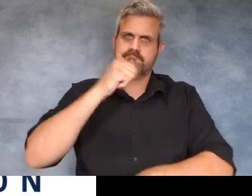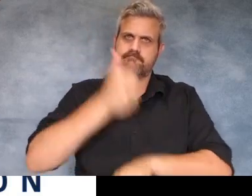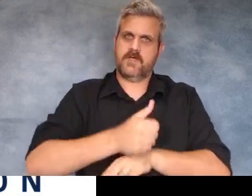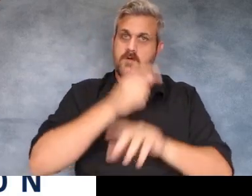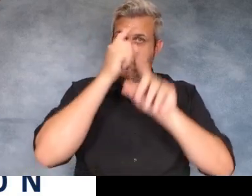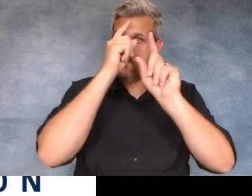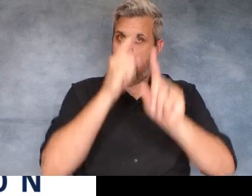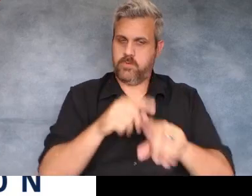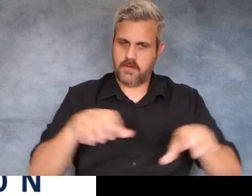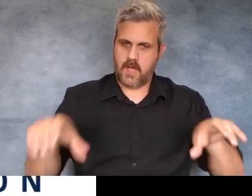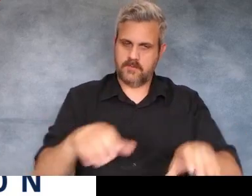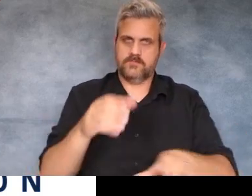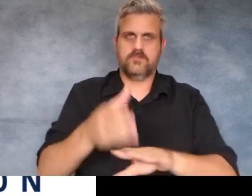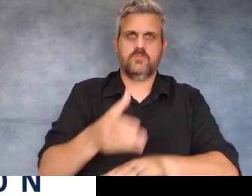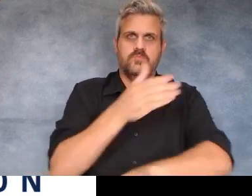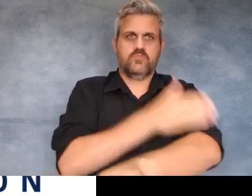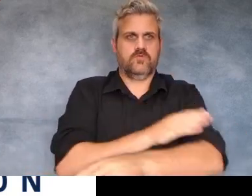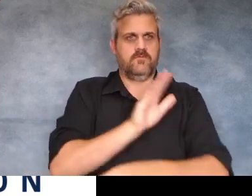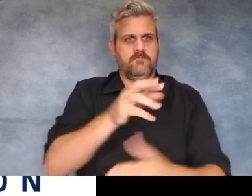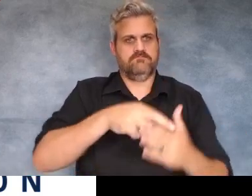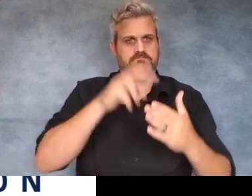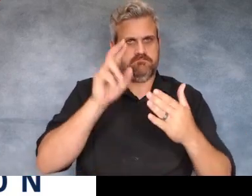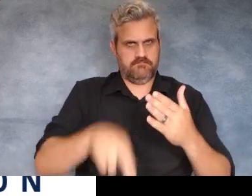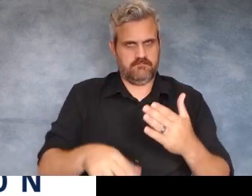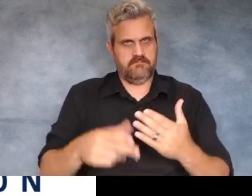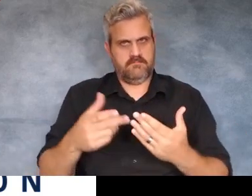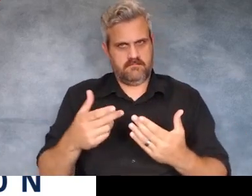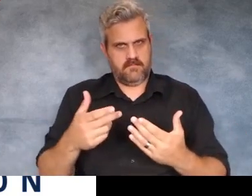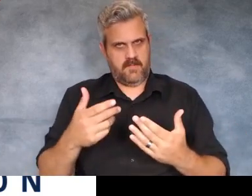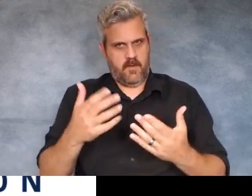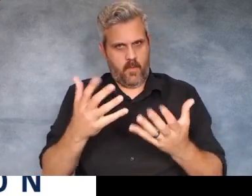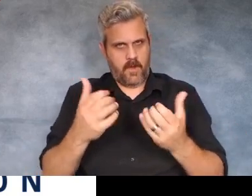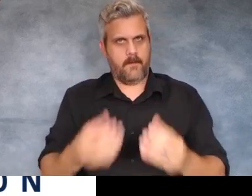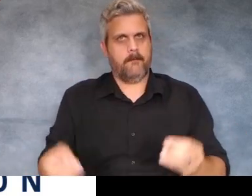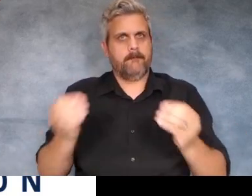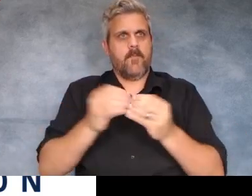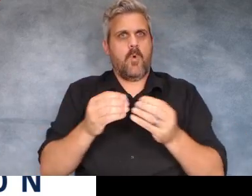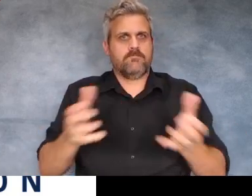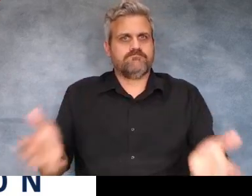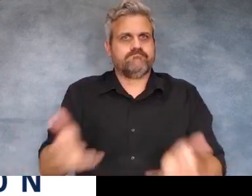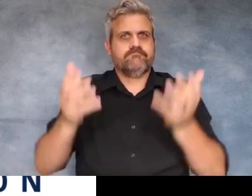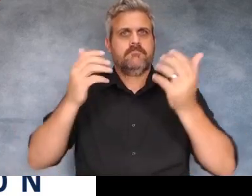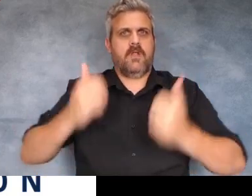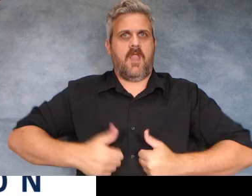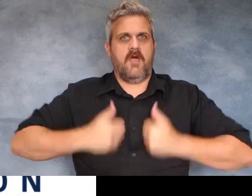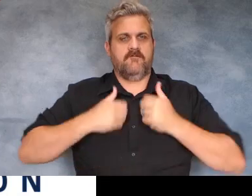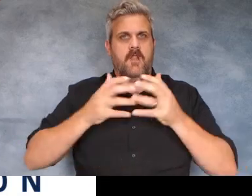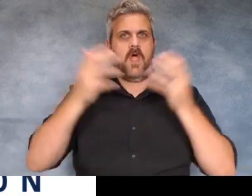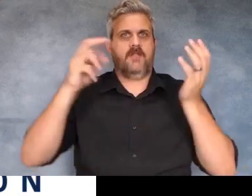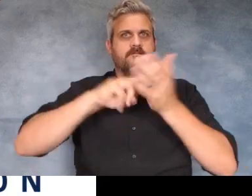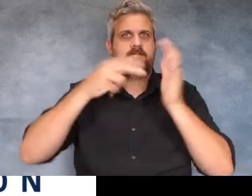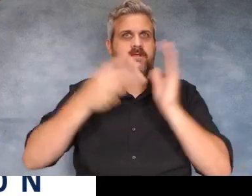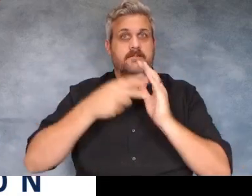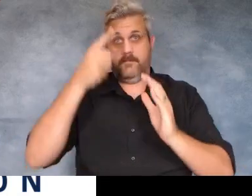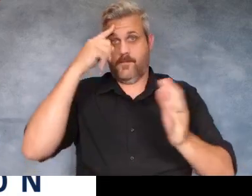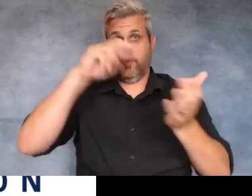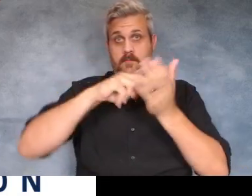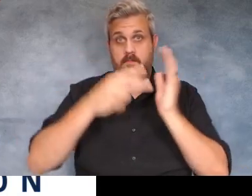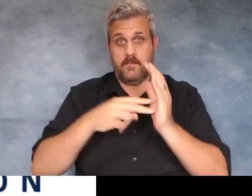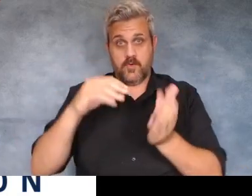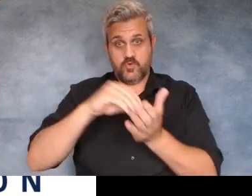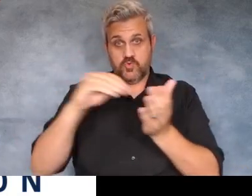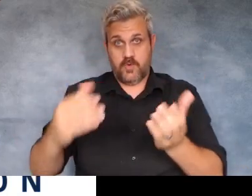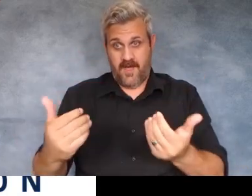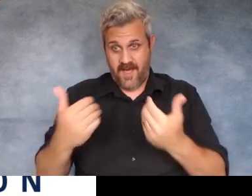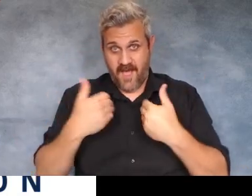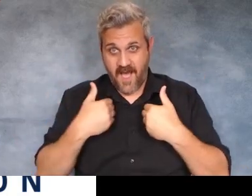to improve outcomes towards building a more meaningful and purposeful life. In order for a student to have a meaningful and purposeful